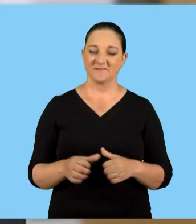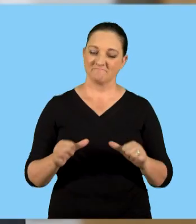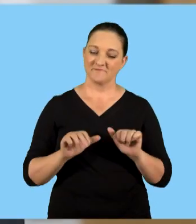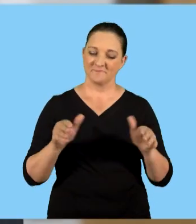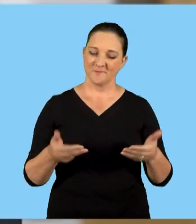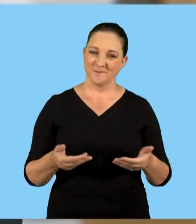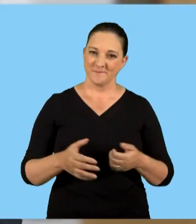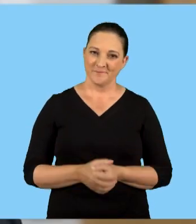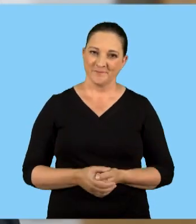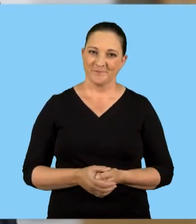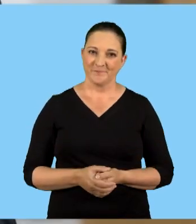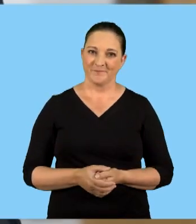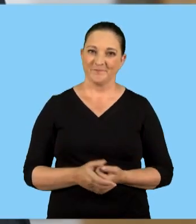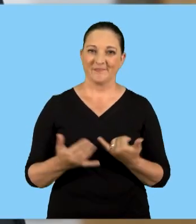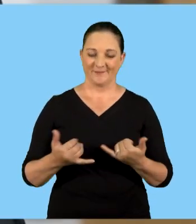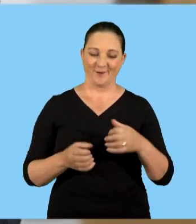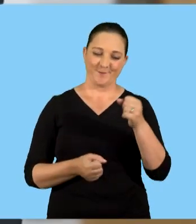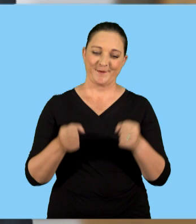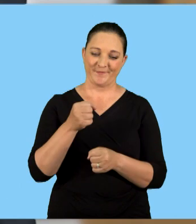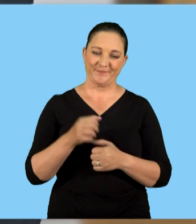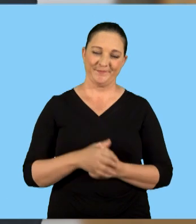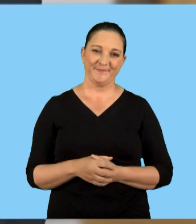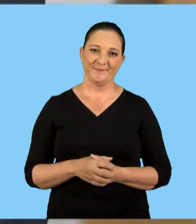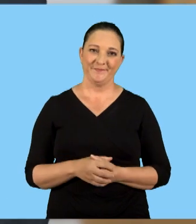And welcome back, everyone. Let's wrap things up.